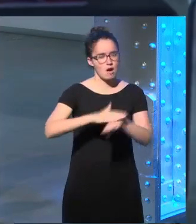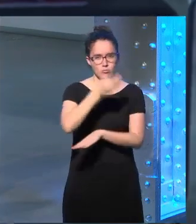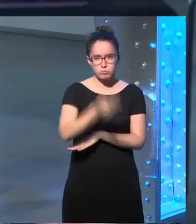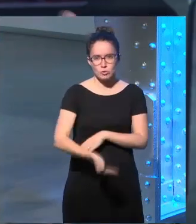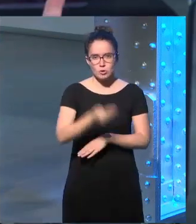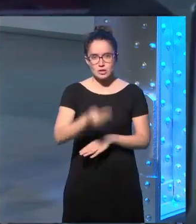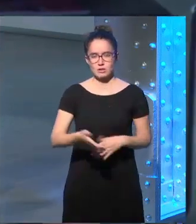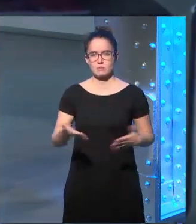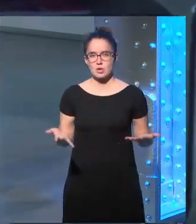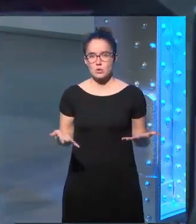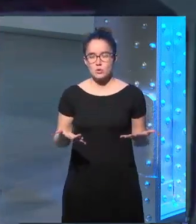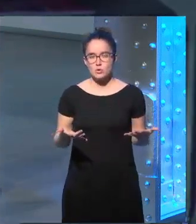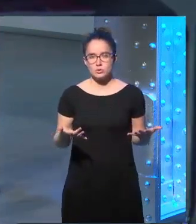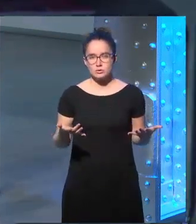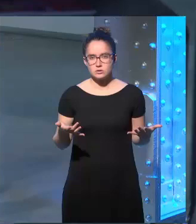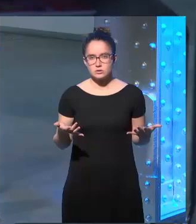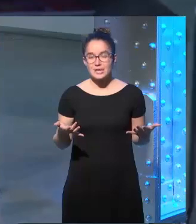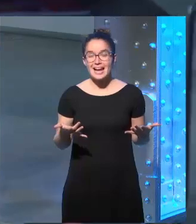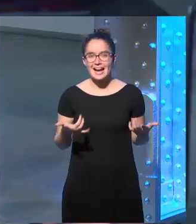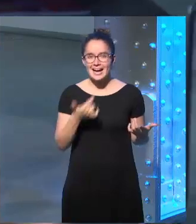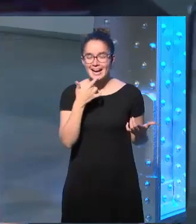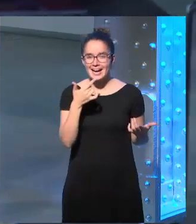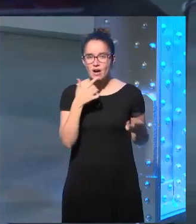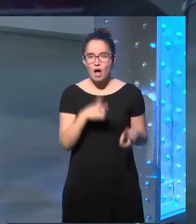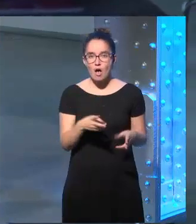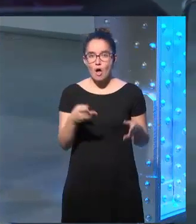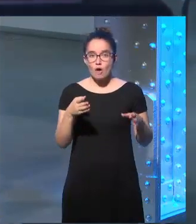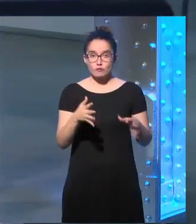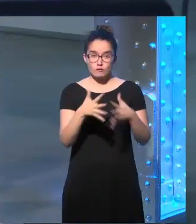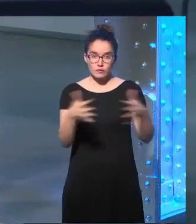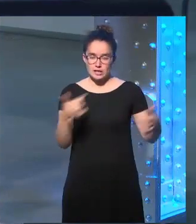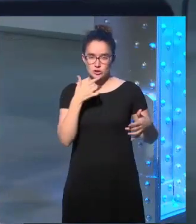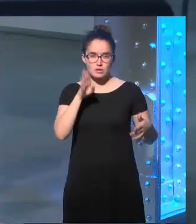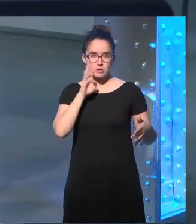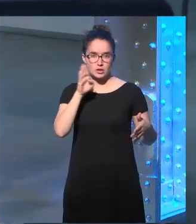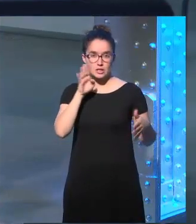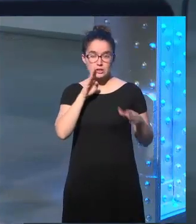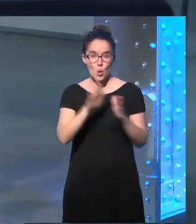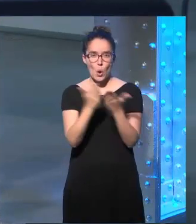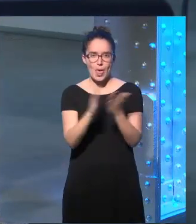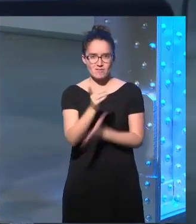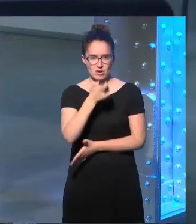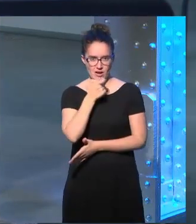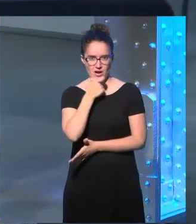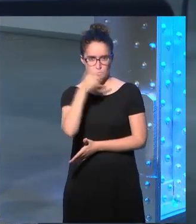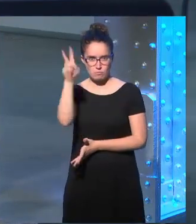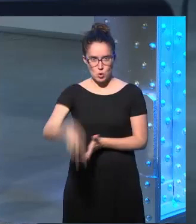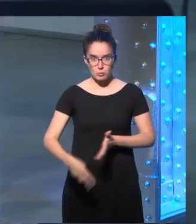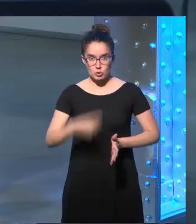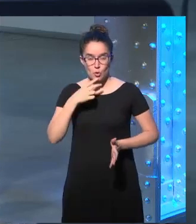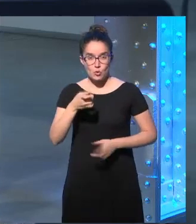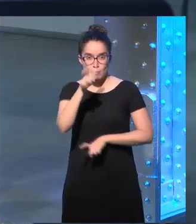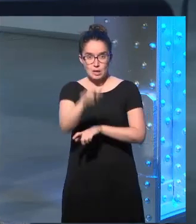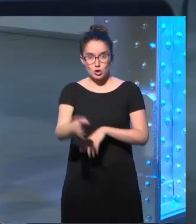flaws and deep flaws, and I think we do right. The quote that I said before, it comes from an